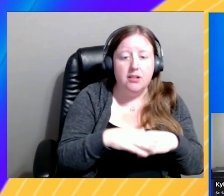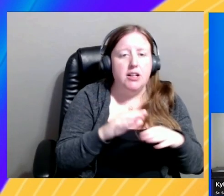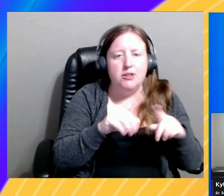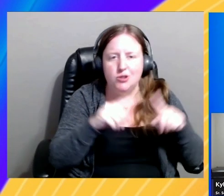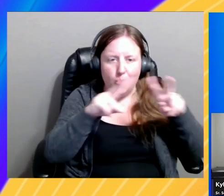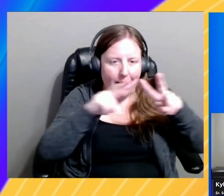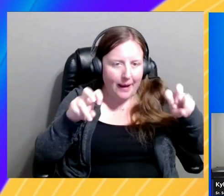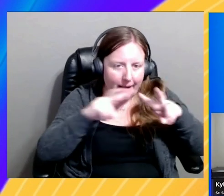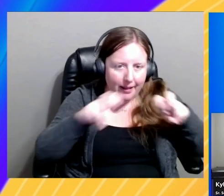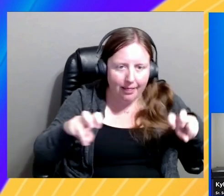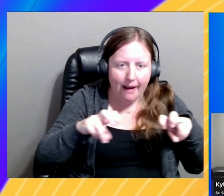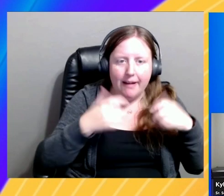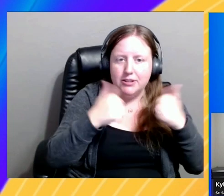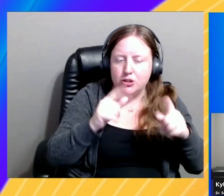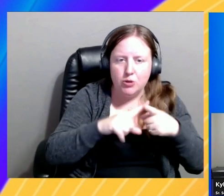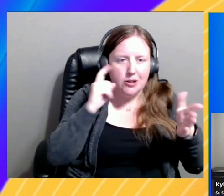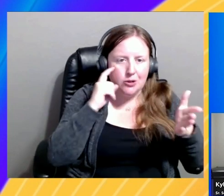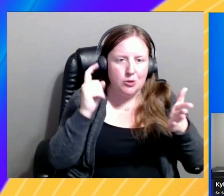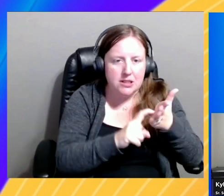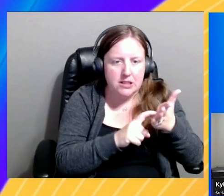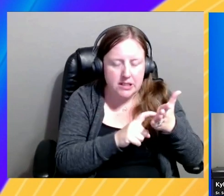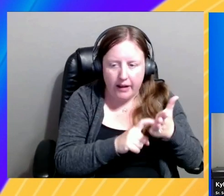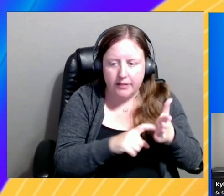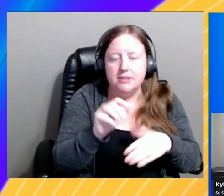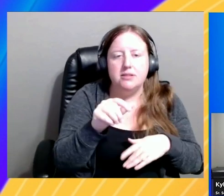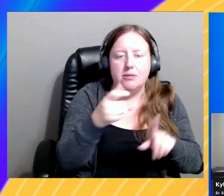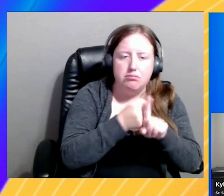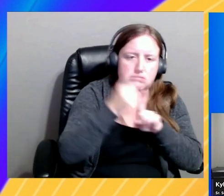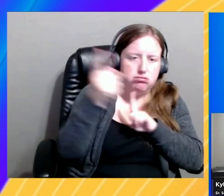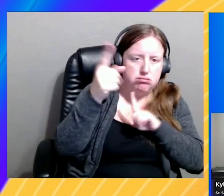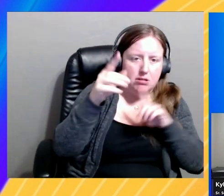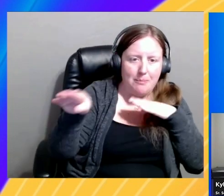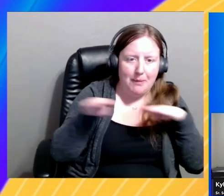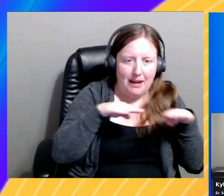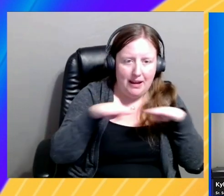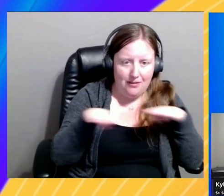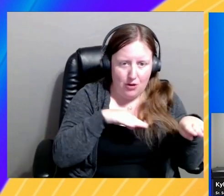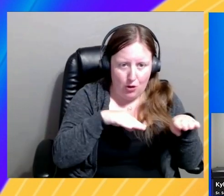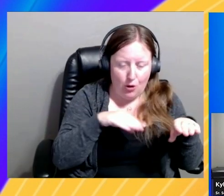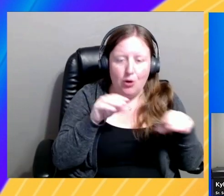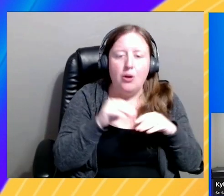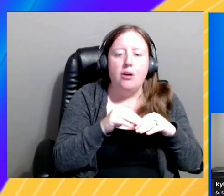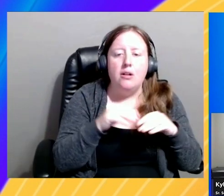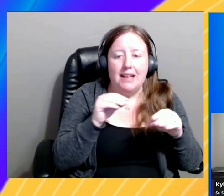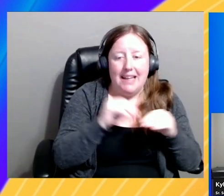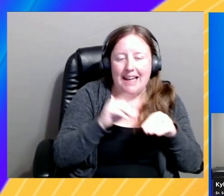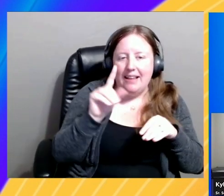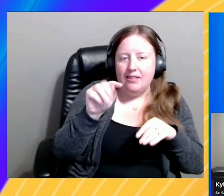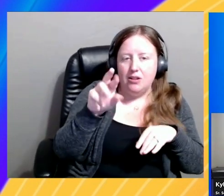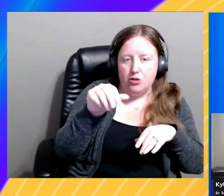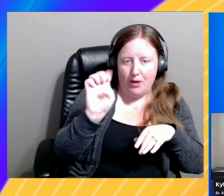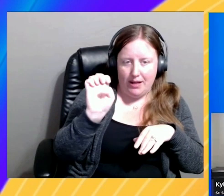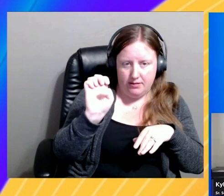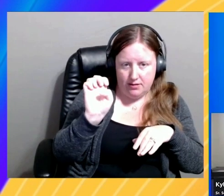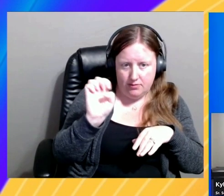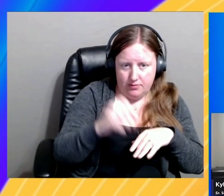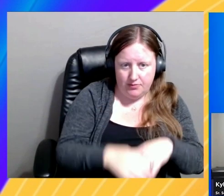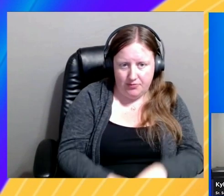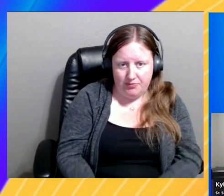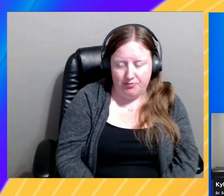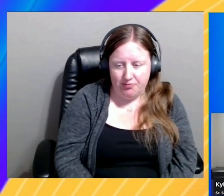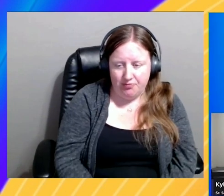to detect anomalous behavior in the trace. Um, and